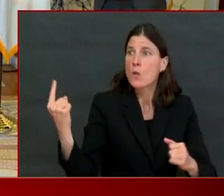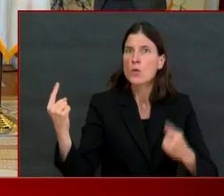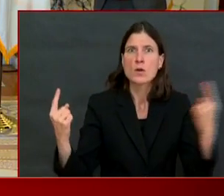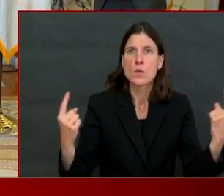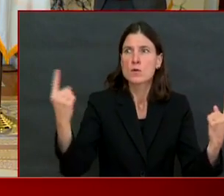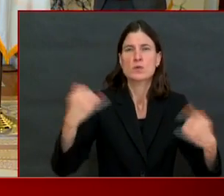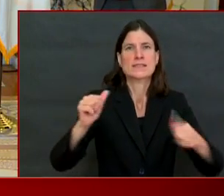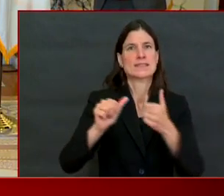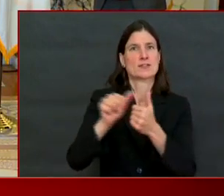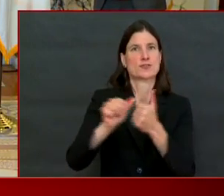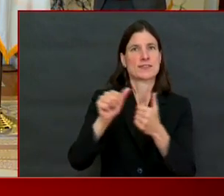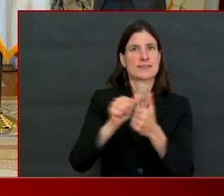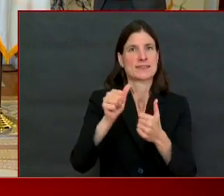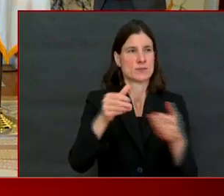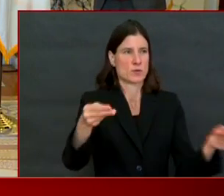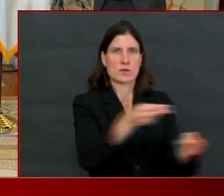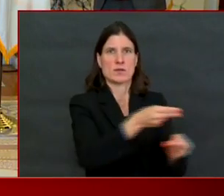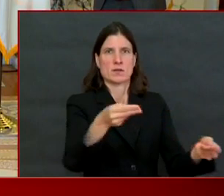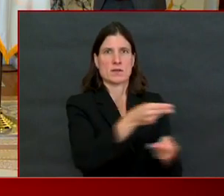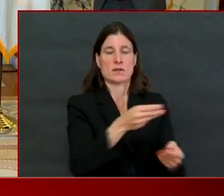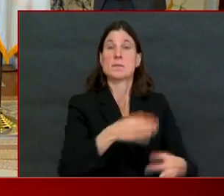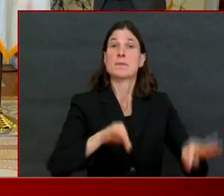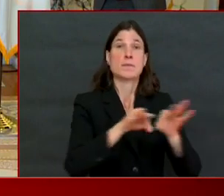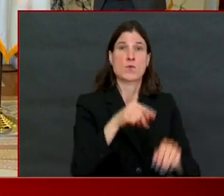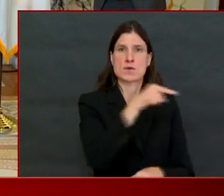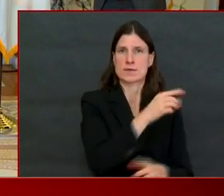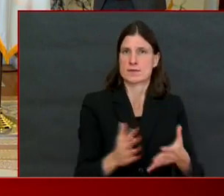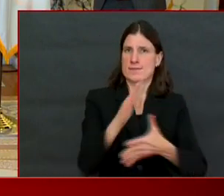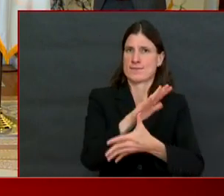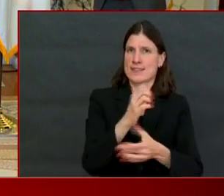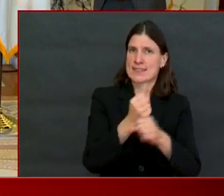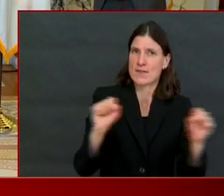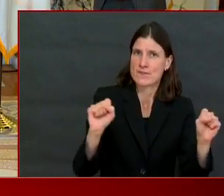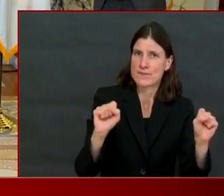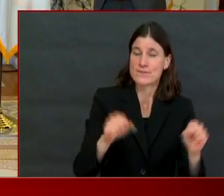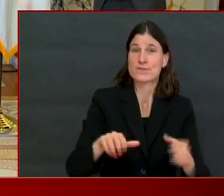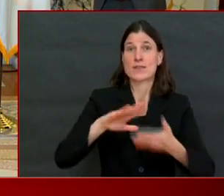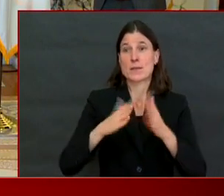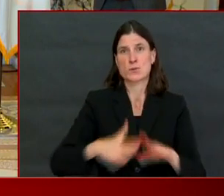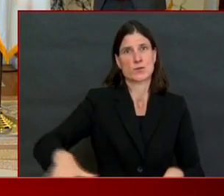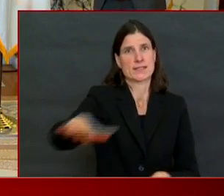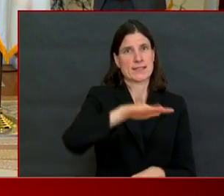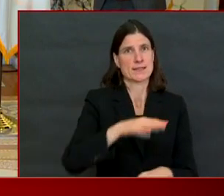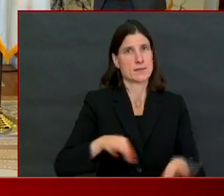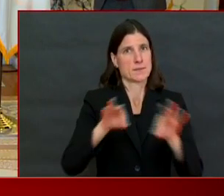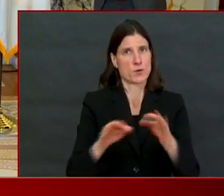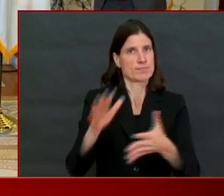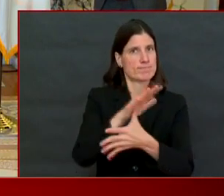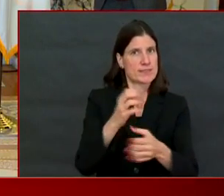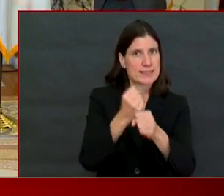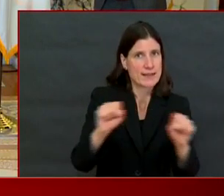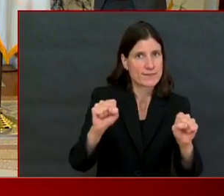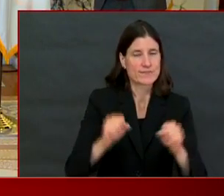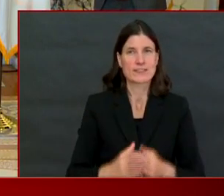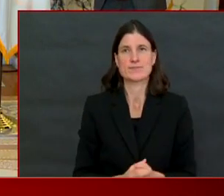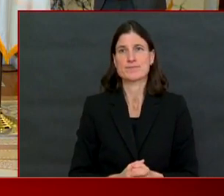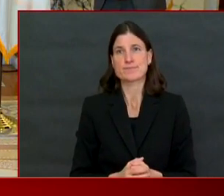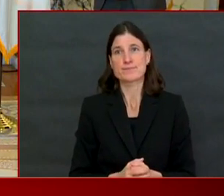individuals and of our community as a whole. We are continuing to explore ways to help residents and